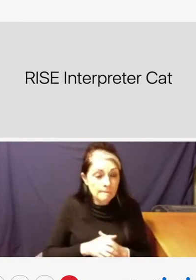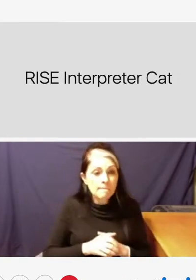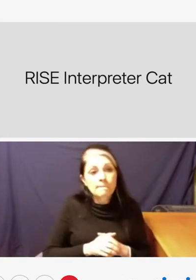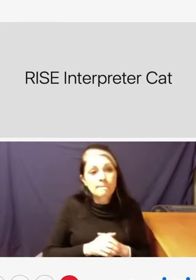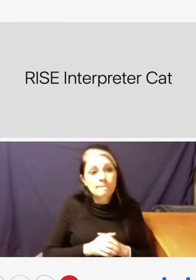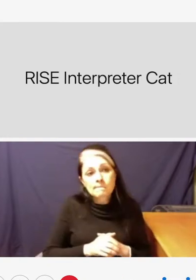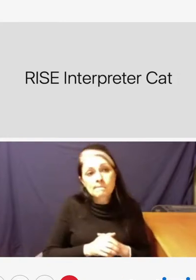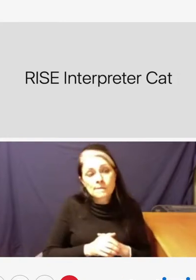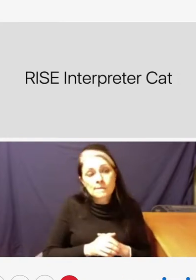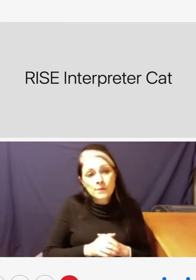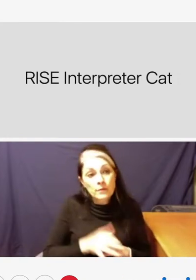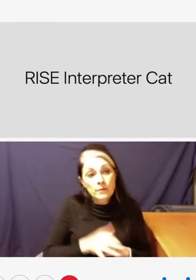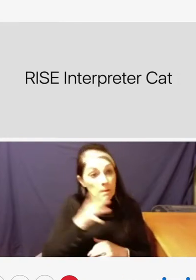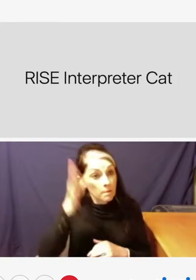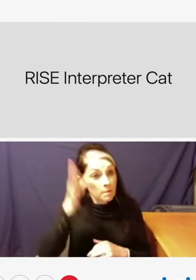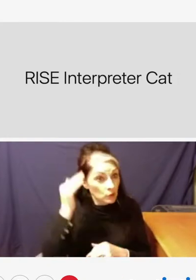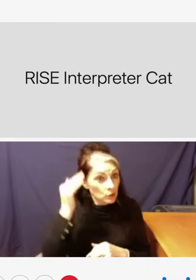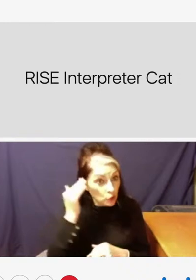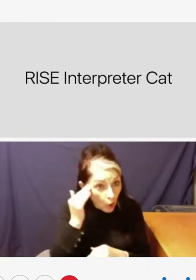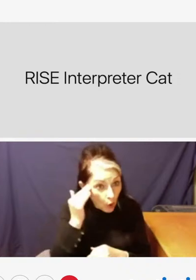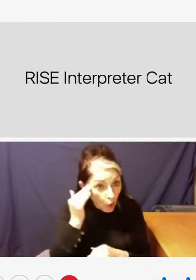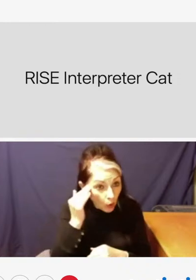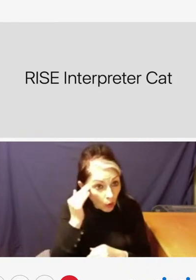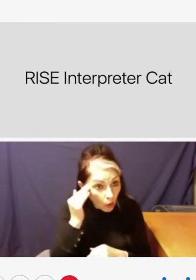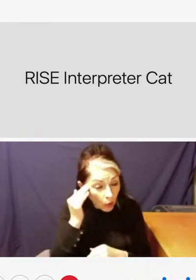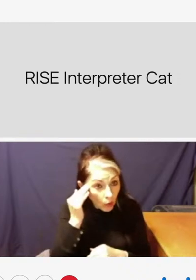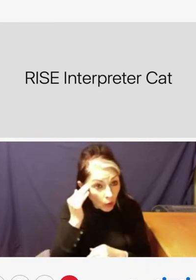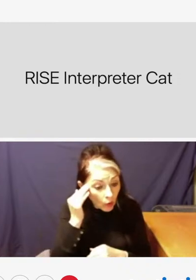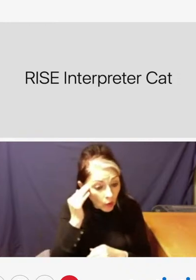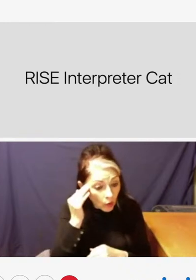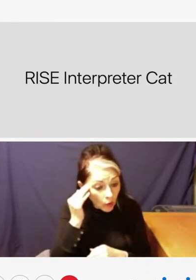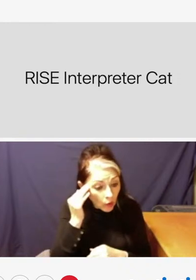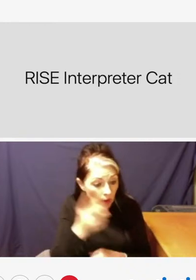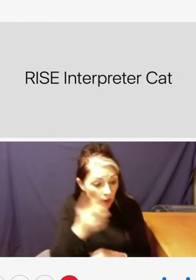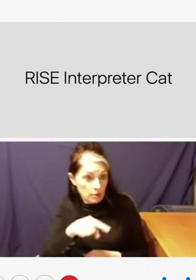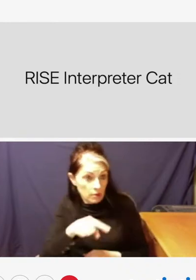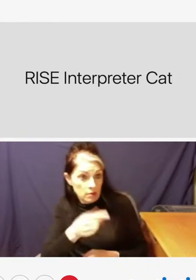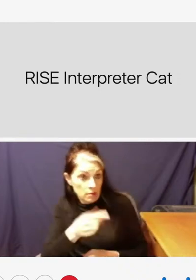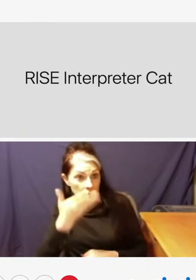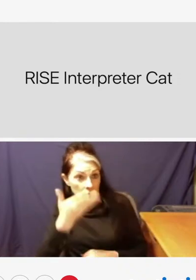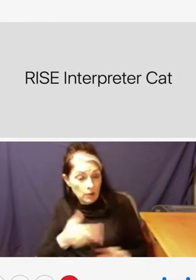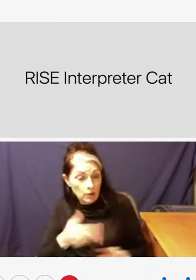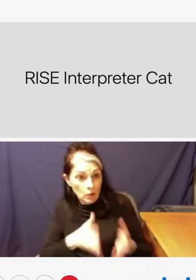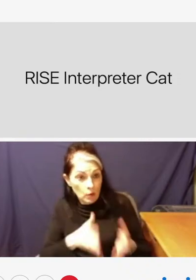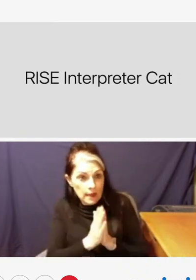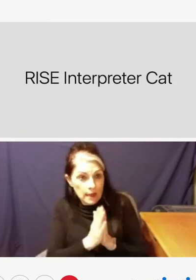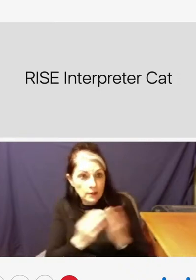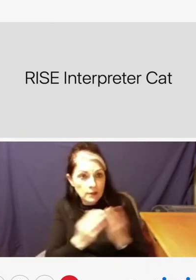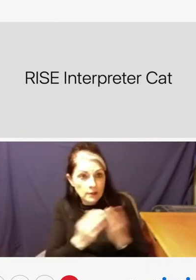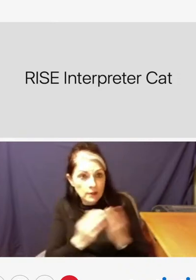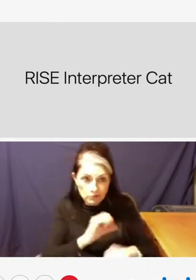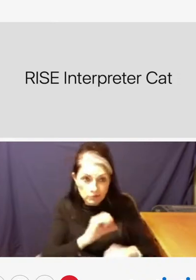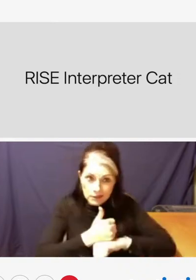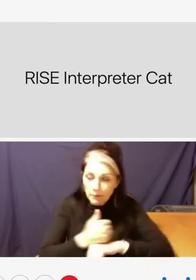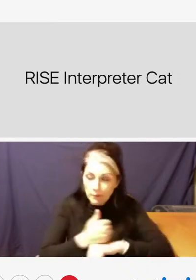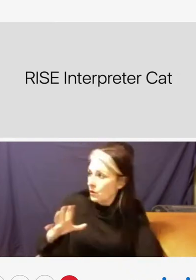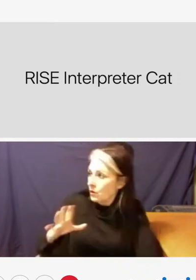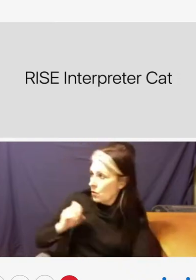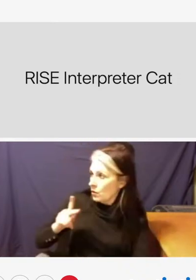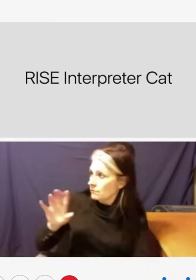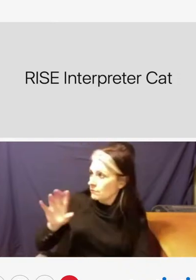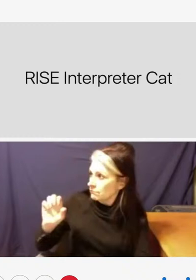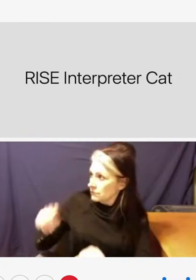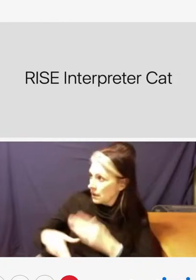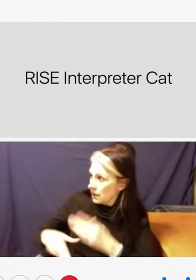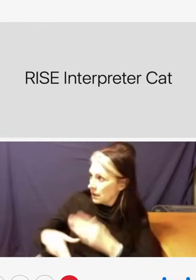know because since they were they were the ones who had asked for them to be put up and I don't want to yeah we can add that if that's okay we We'll